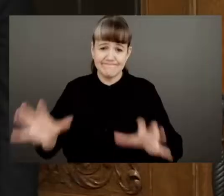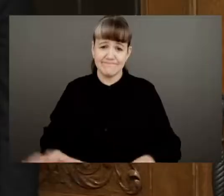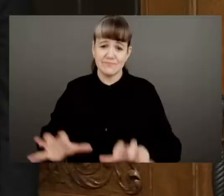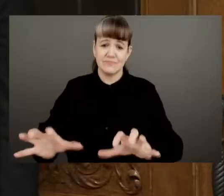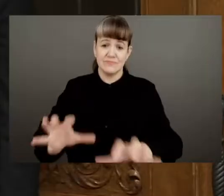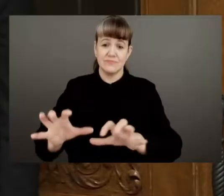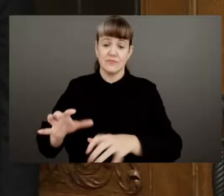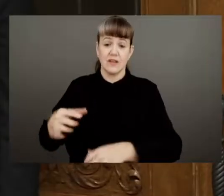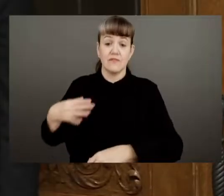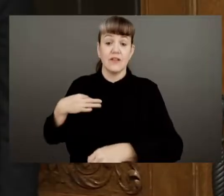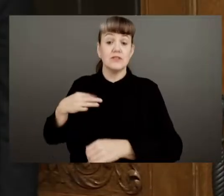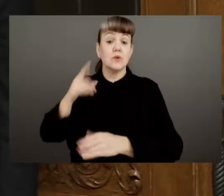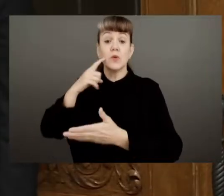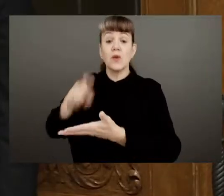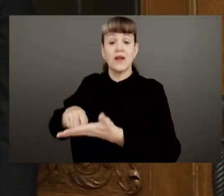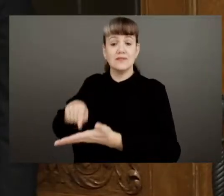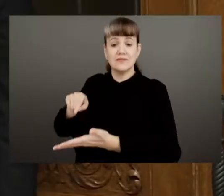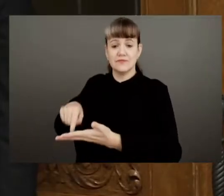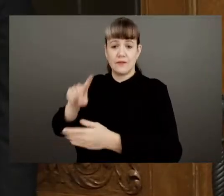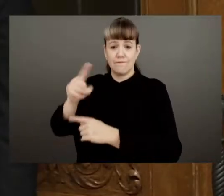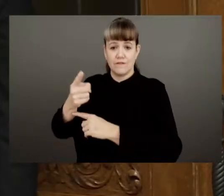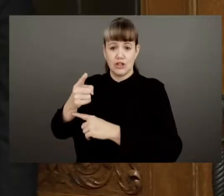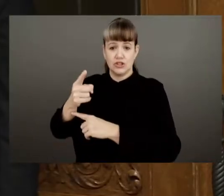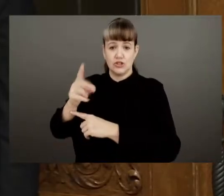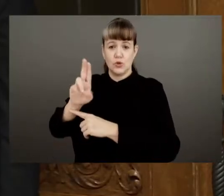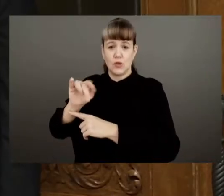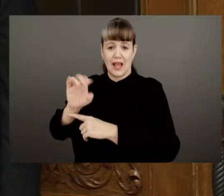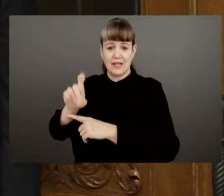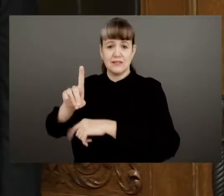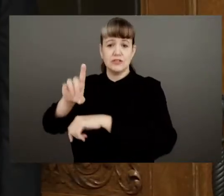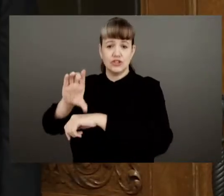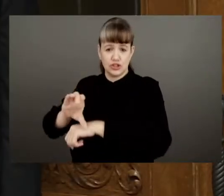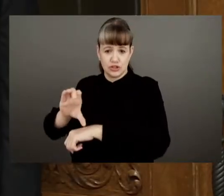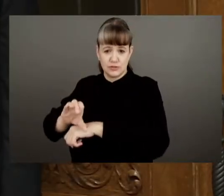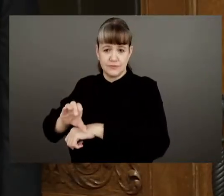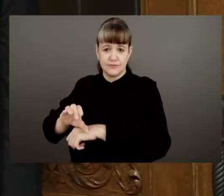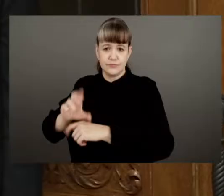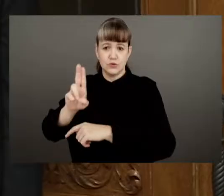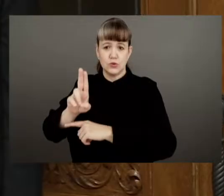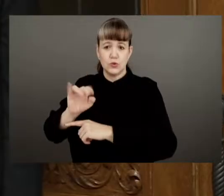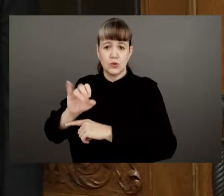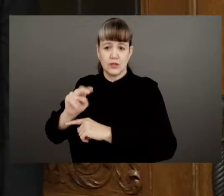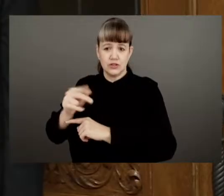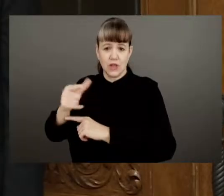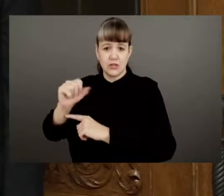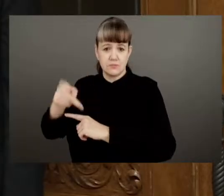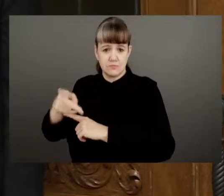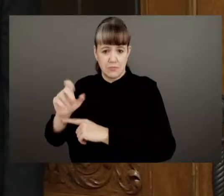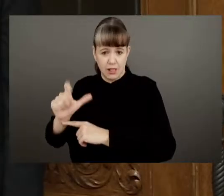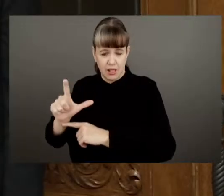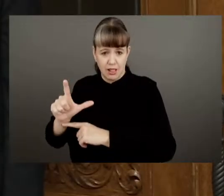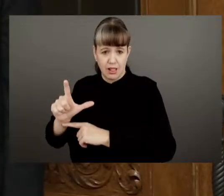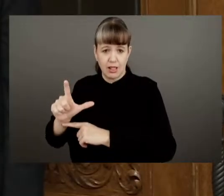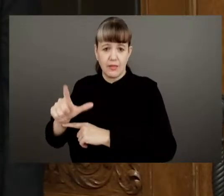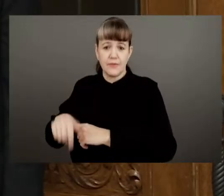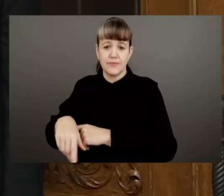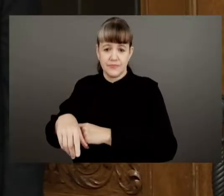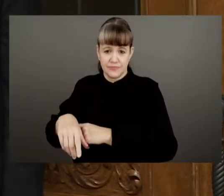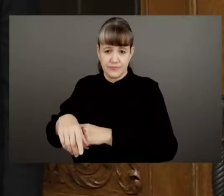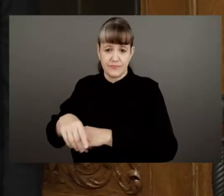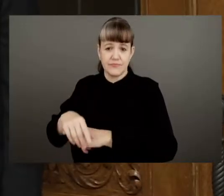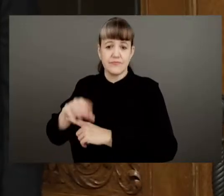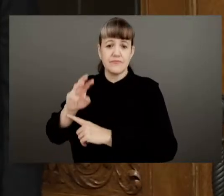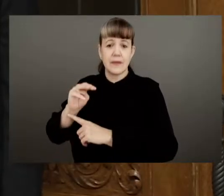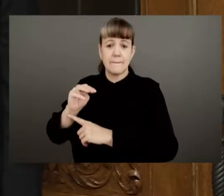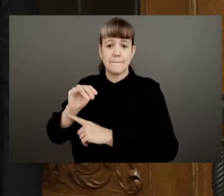Union Gospel Mission, South Vancouver Neighborhood House, and Little Mountain Neighborhood House, all supported by the